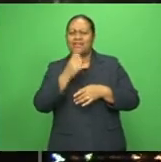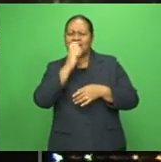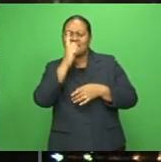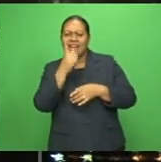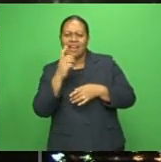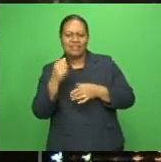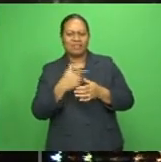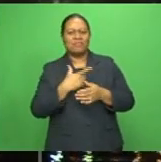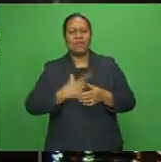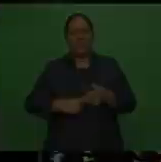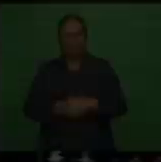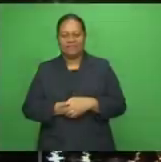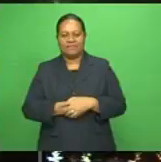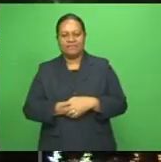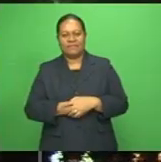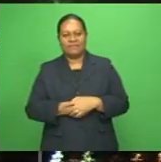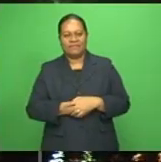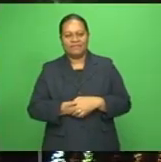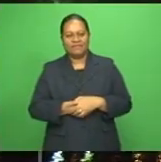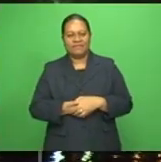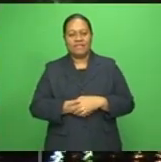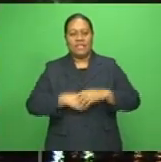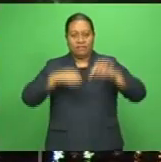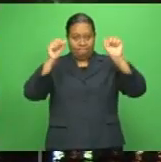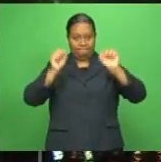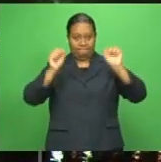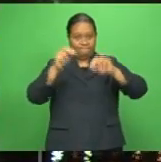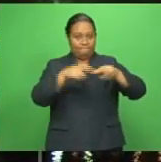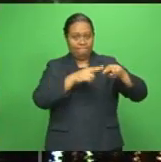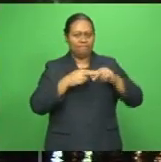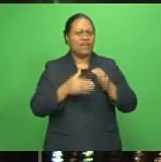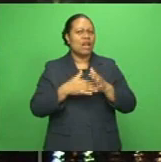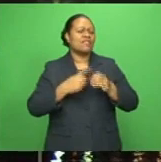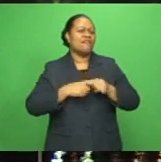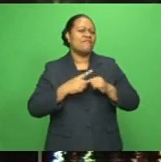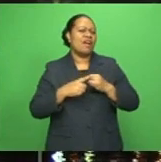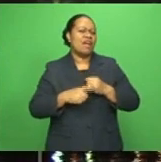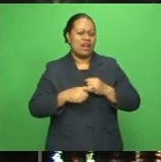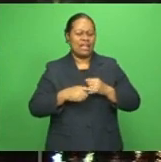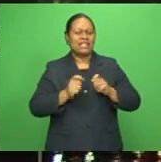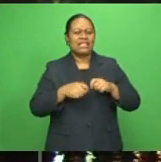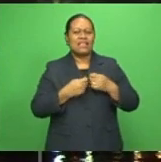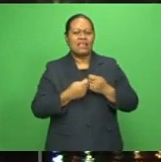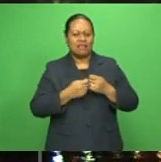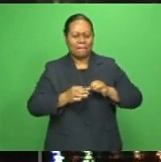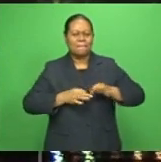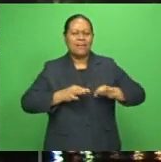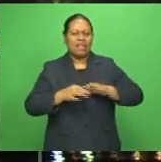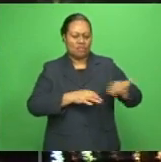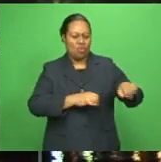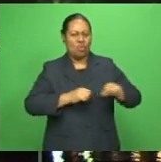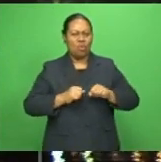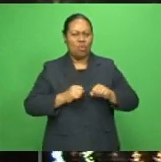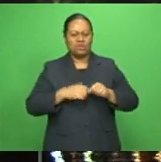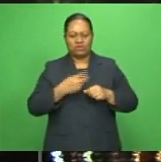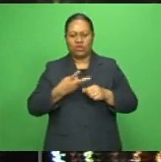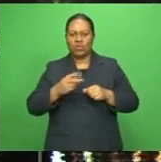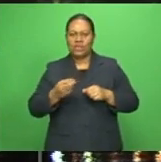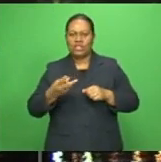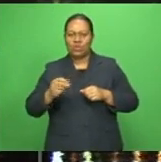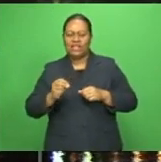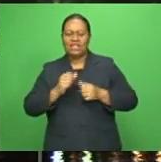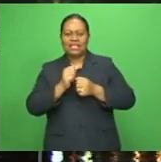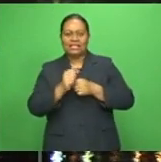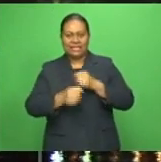ended in an 18-all draw. Weightlifting Fiji is now finalising plans to hold club competitions for the remainder of the 2020